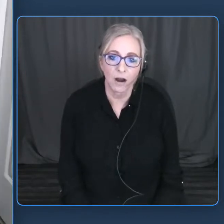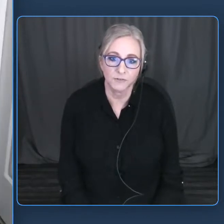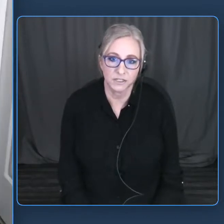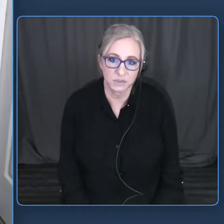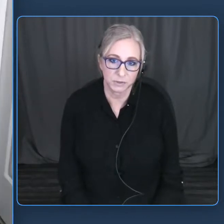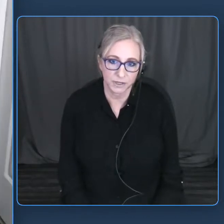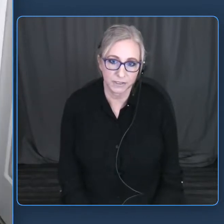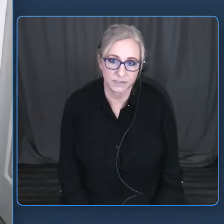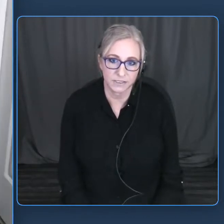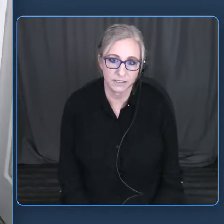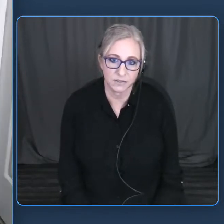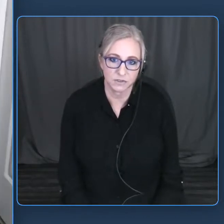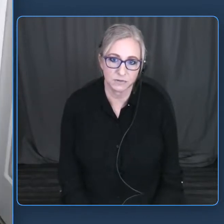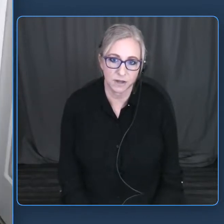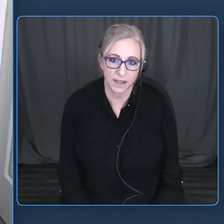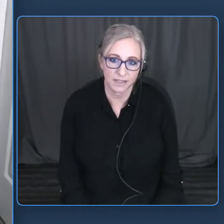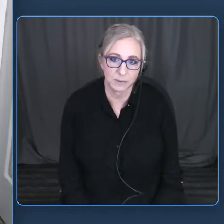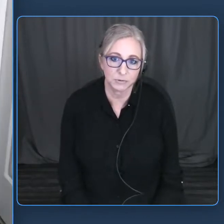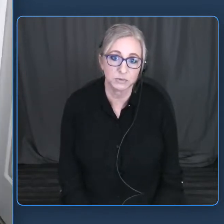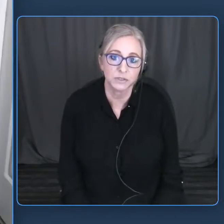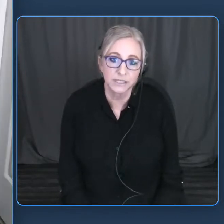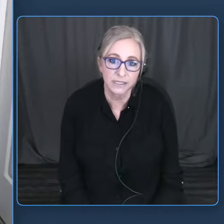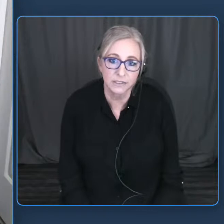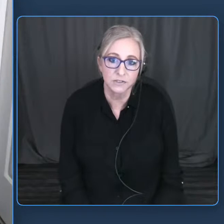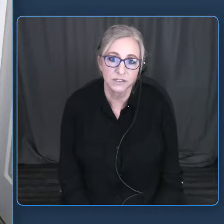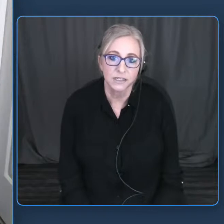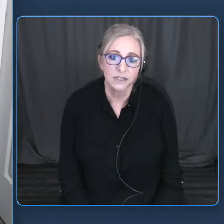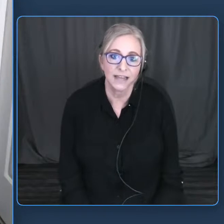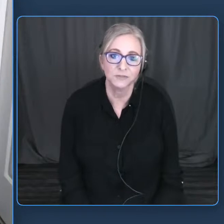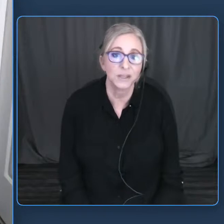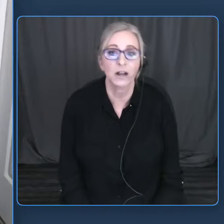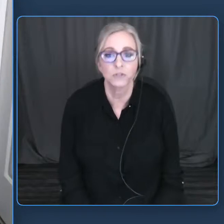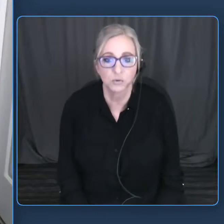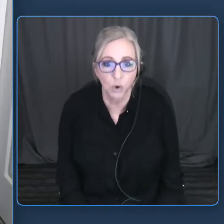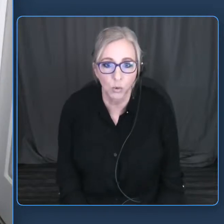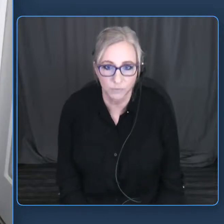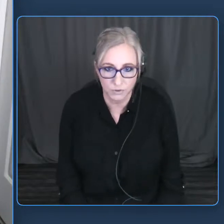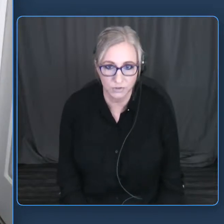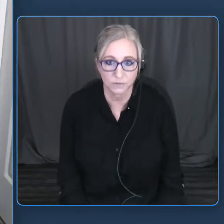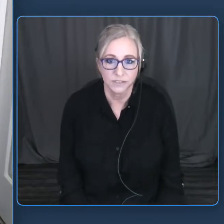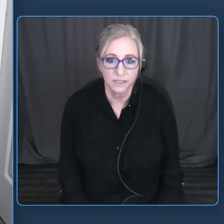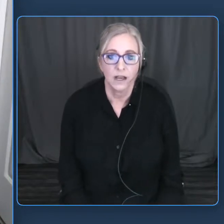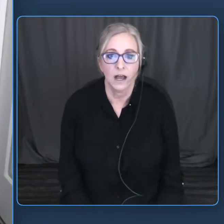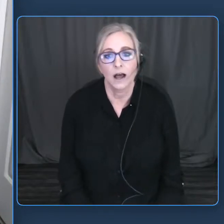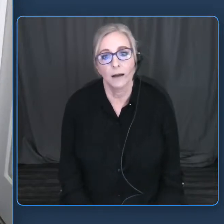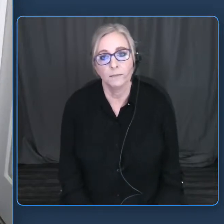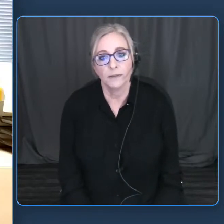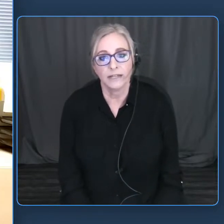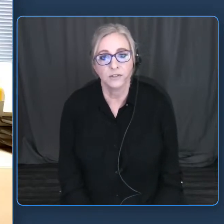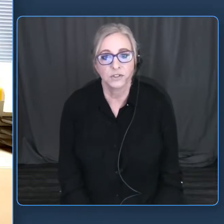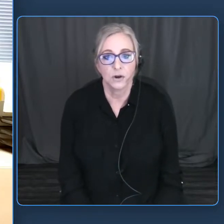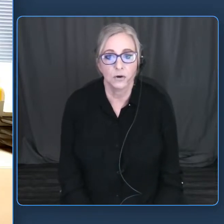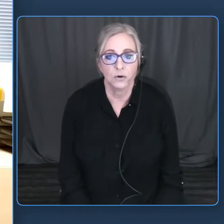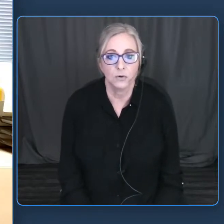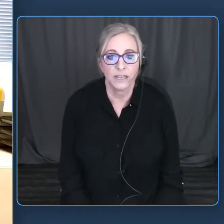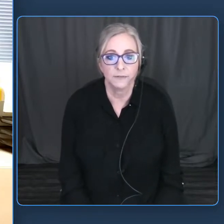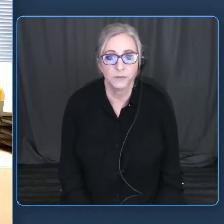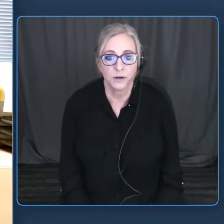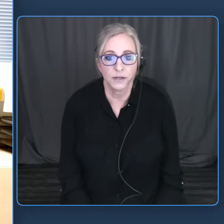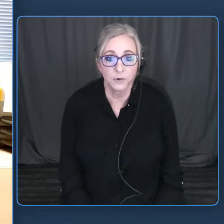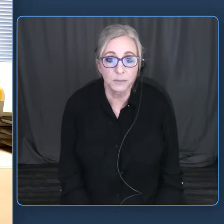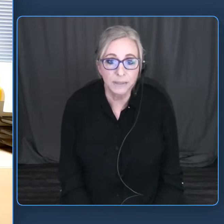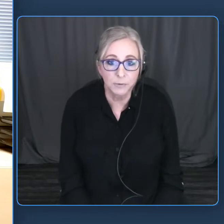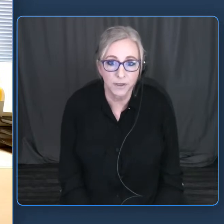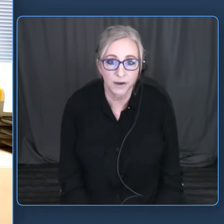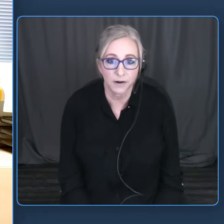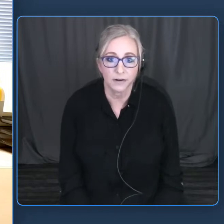what I often experience is I ask people to please kind of do like almost a role reversal. And so if